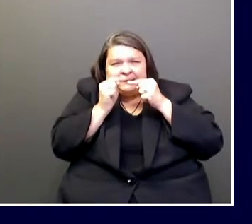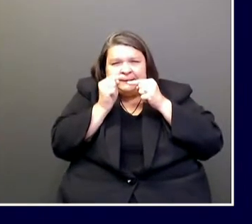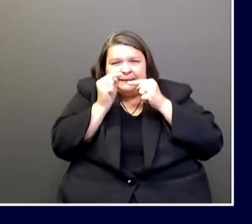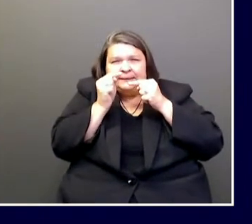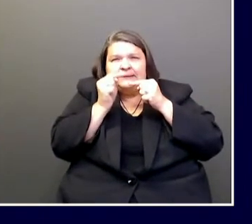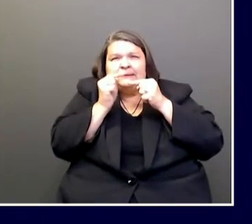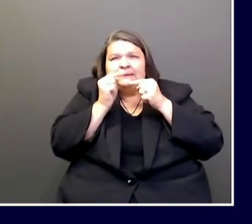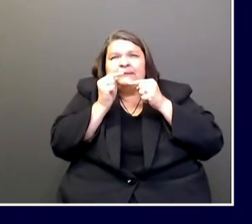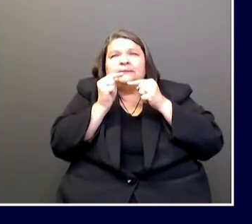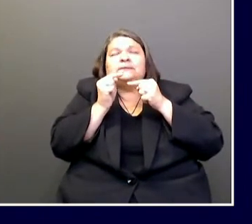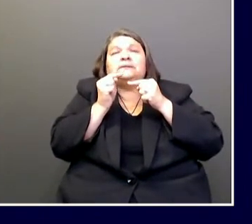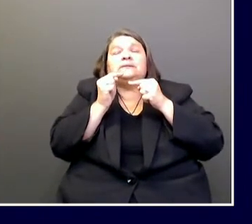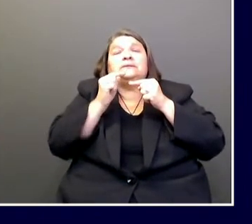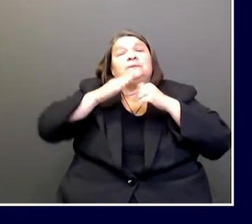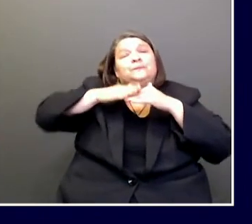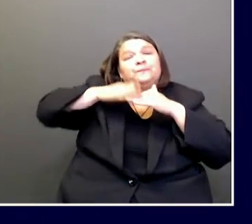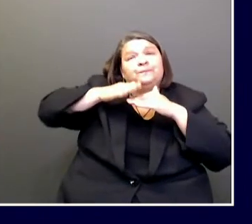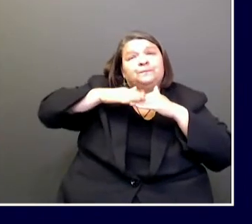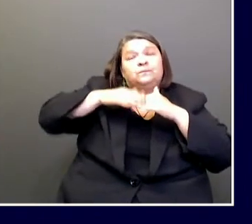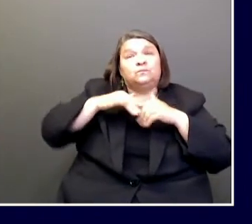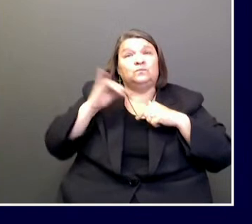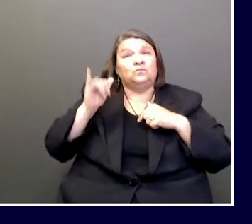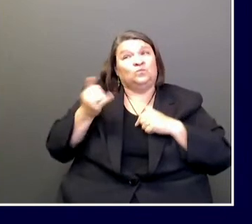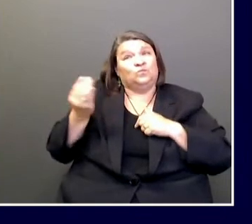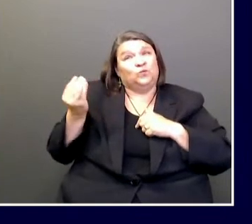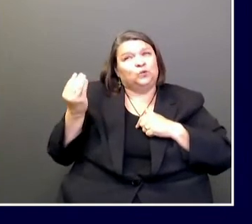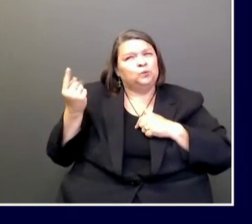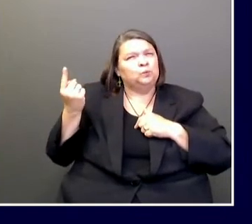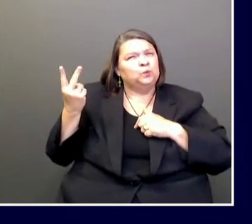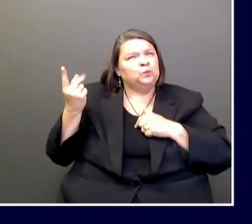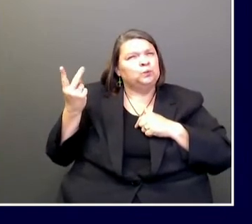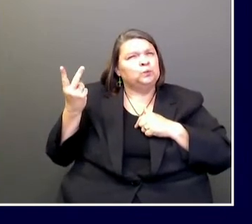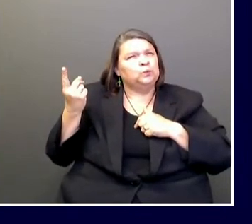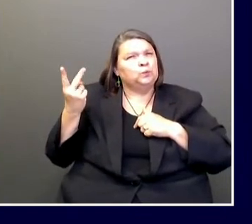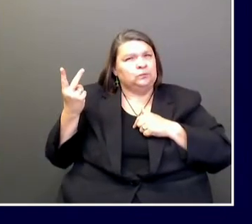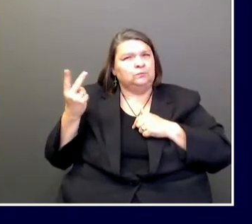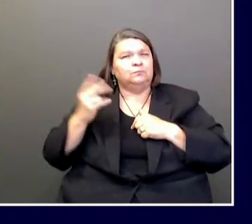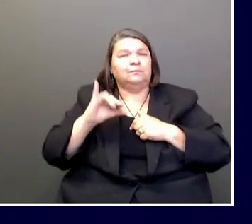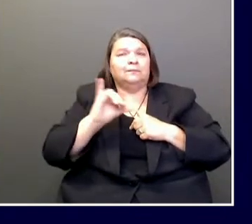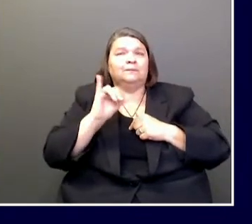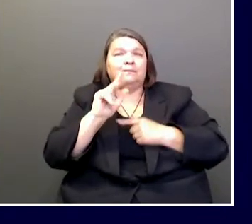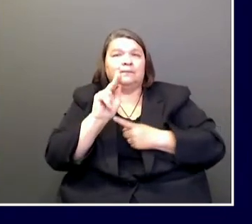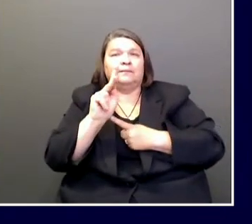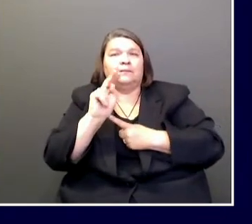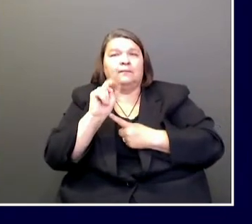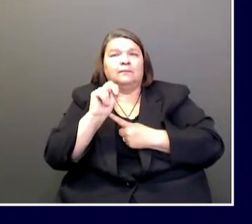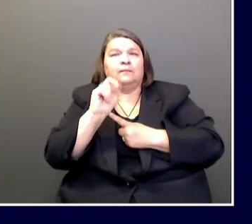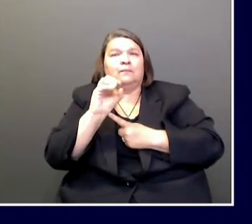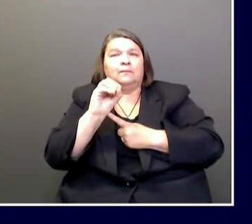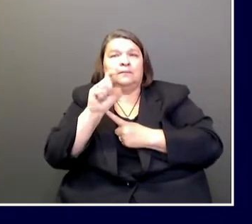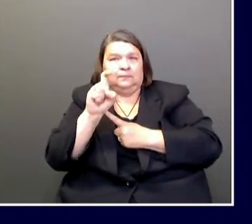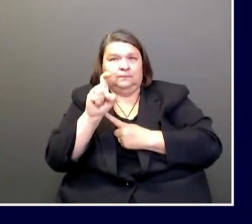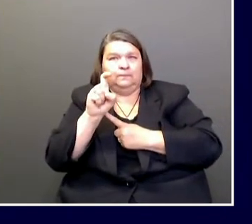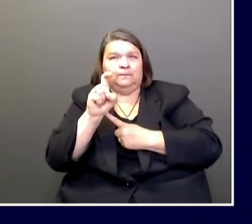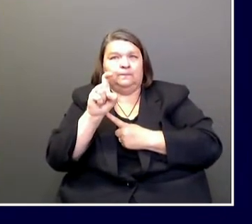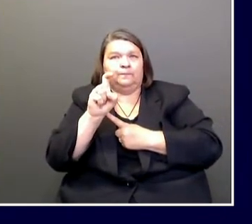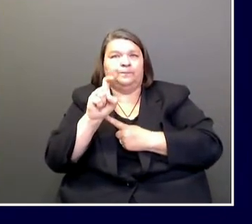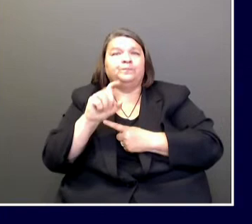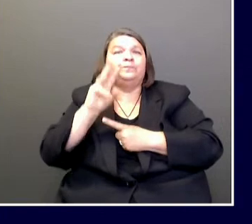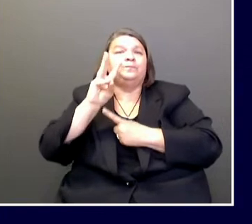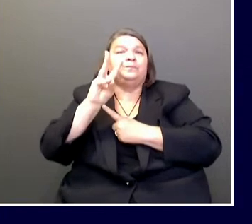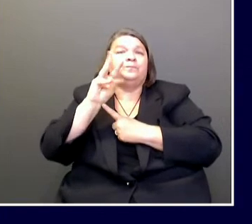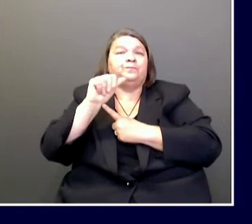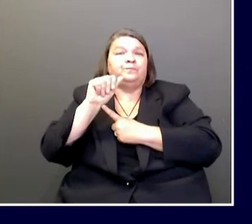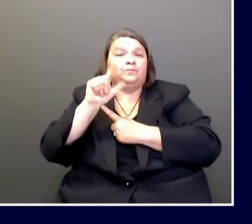current trajectory were to hold, their counties we're watching, those are Knox and Waldo. I don't mean to suggest for a second that they will flip into